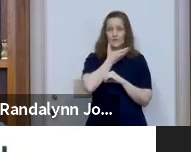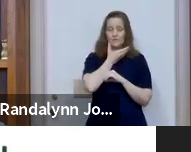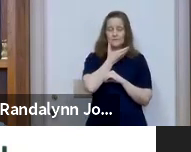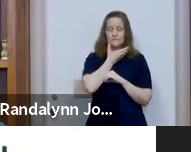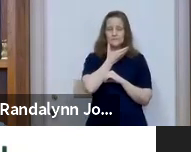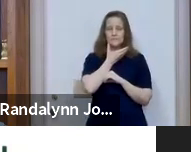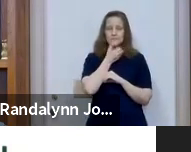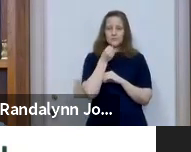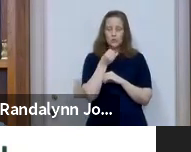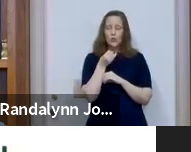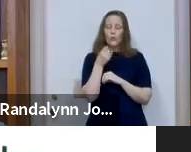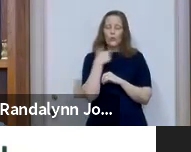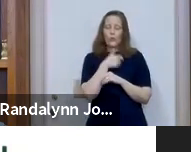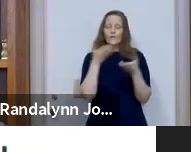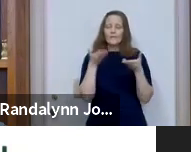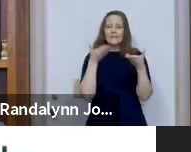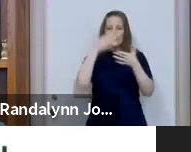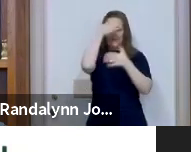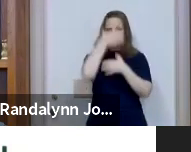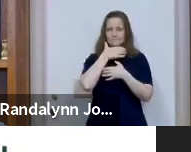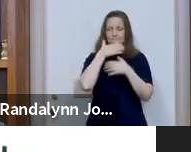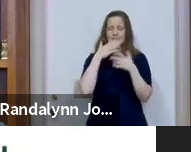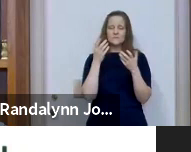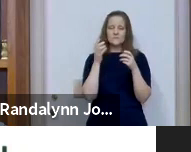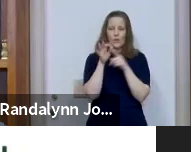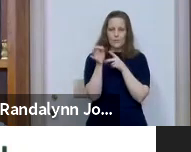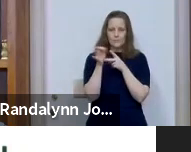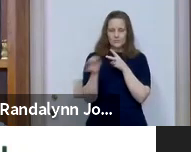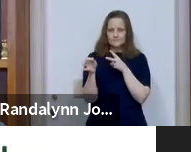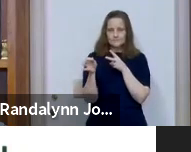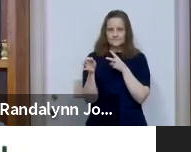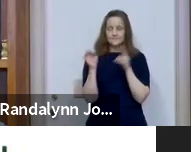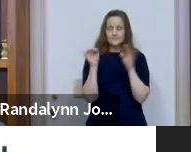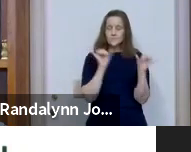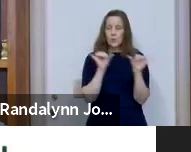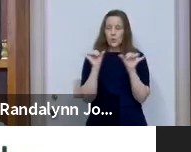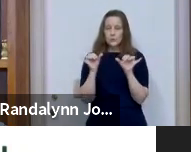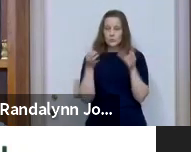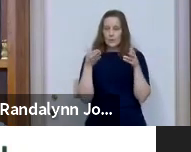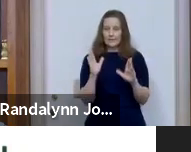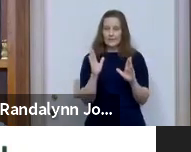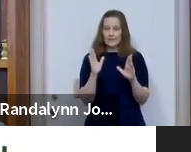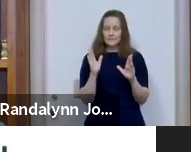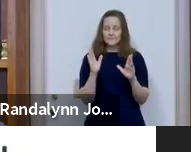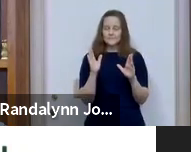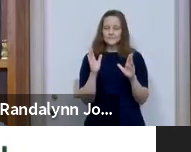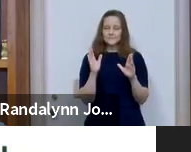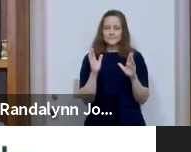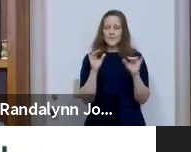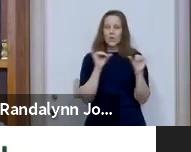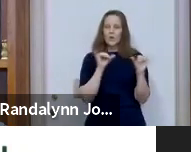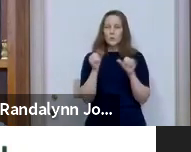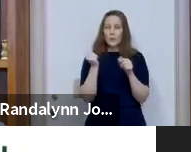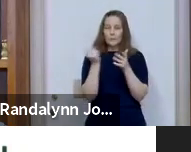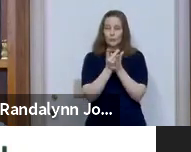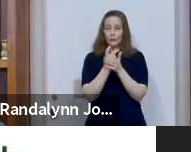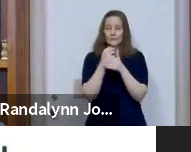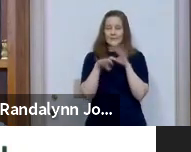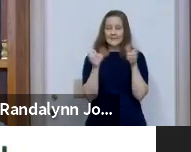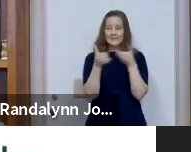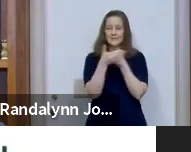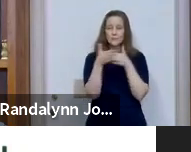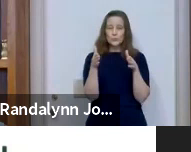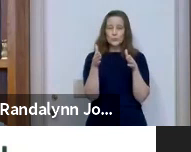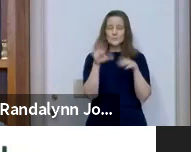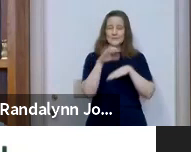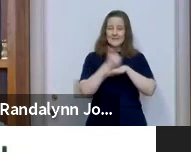So we've allowed the face shield as an option. And we've also allowed it in, we also have approved it in a classroom